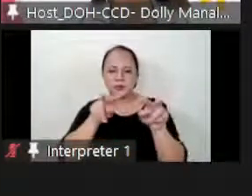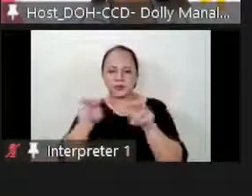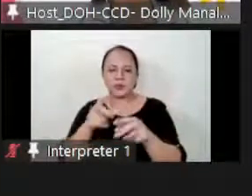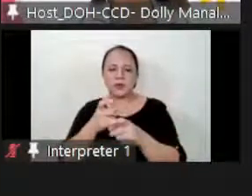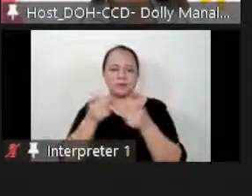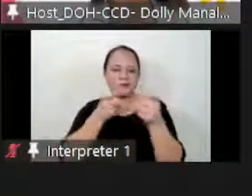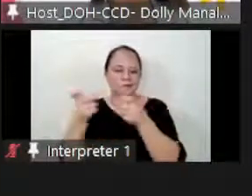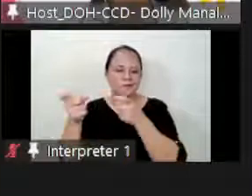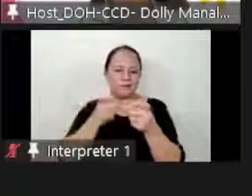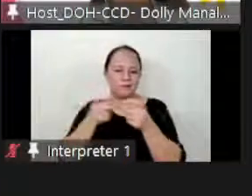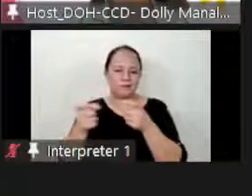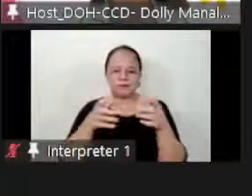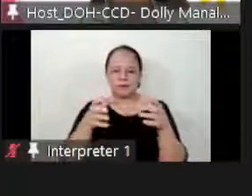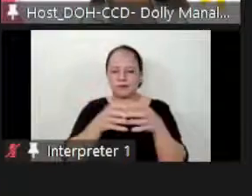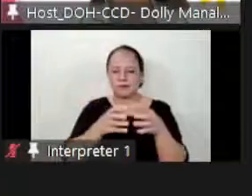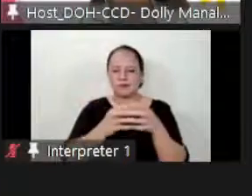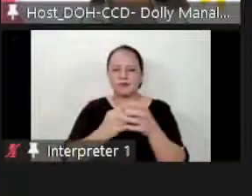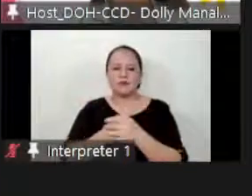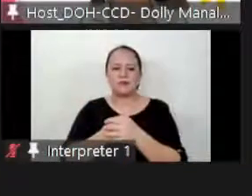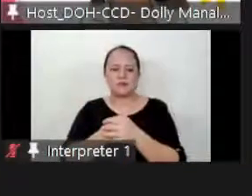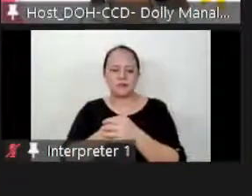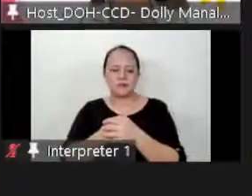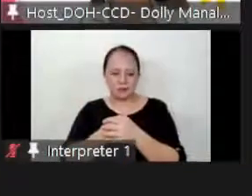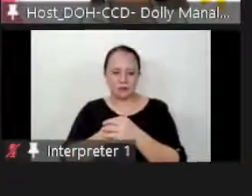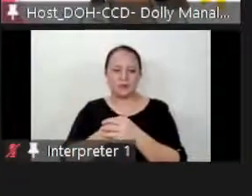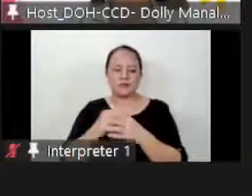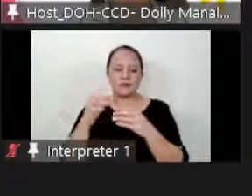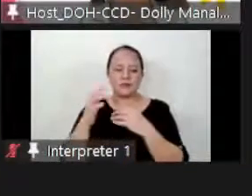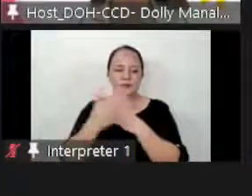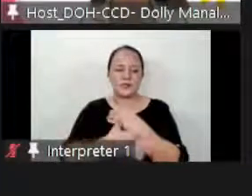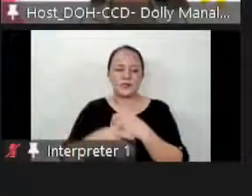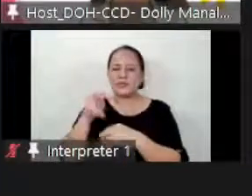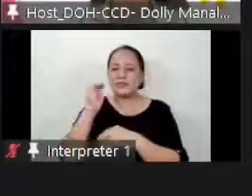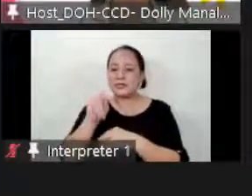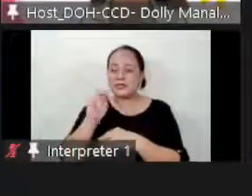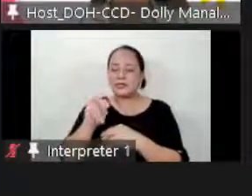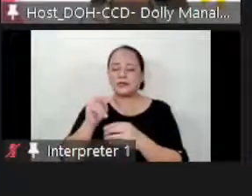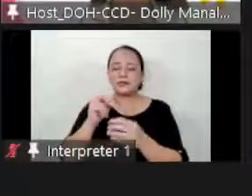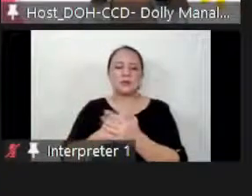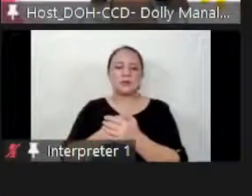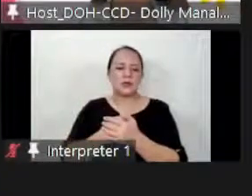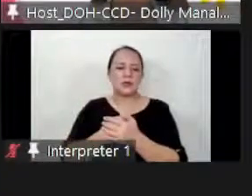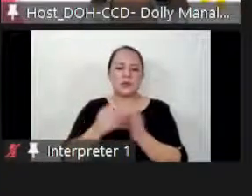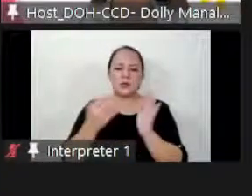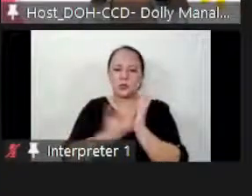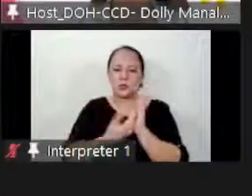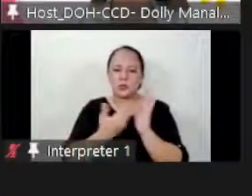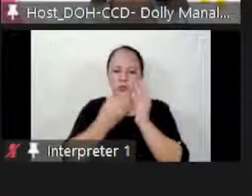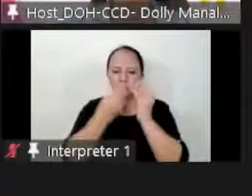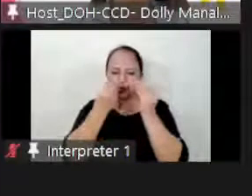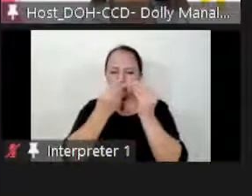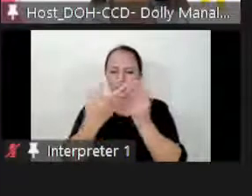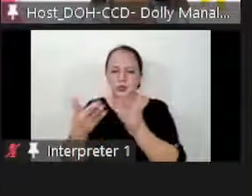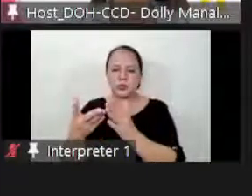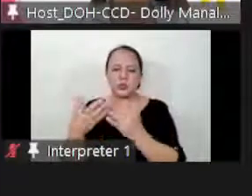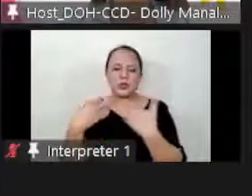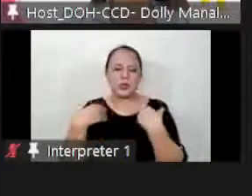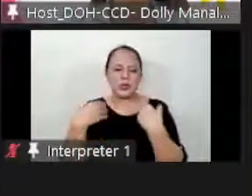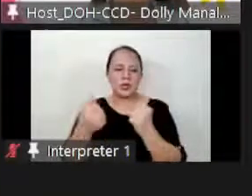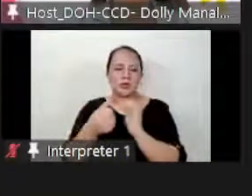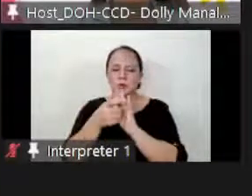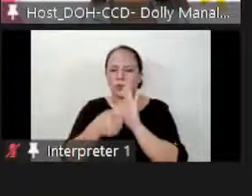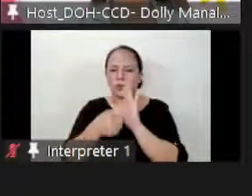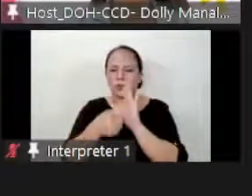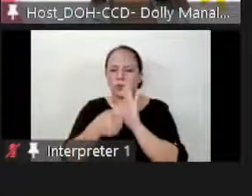body. The country badly needs an evidence-informed health legislation that will regulate